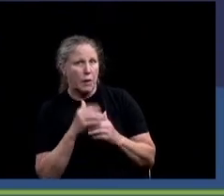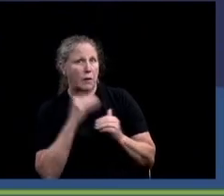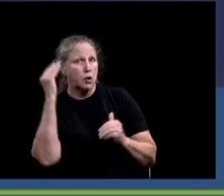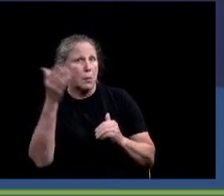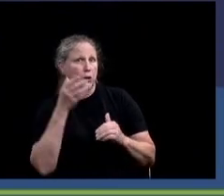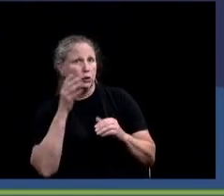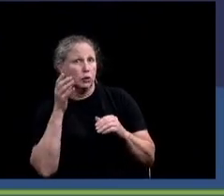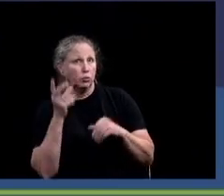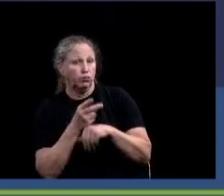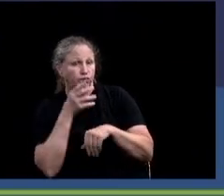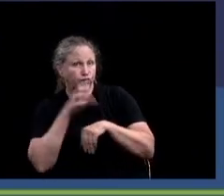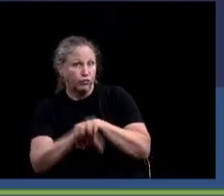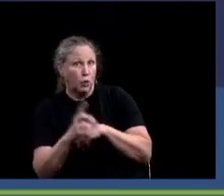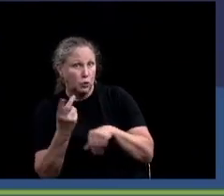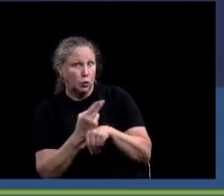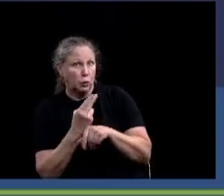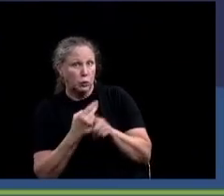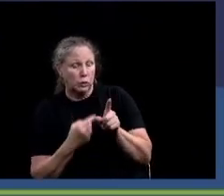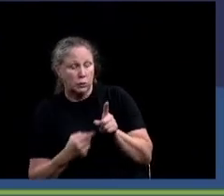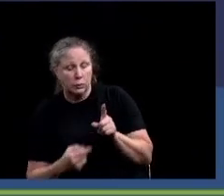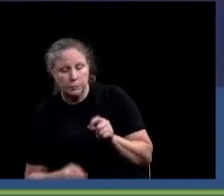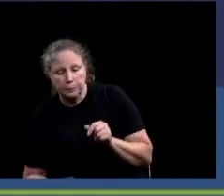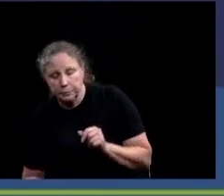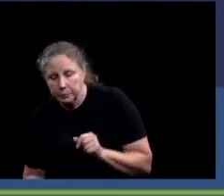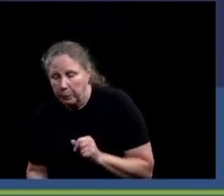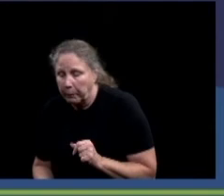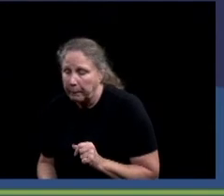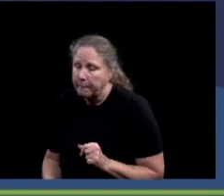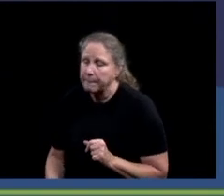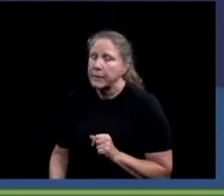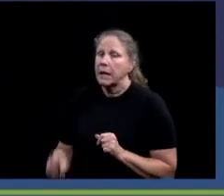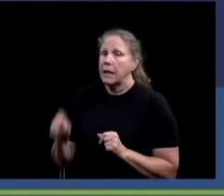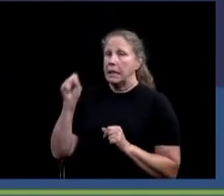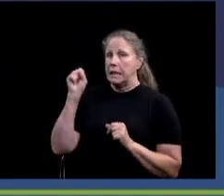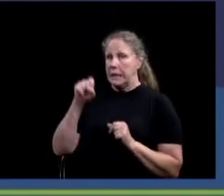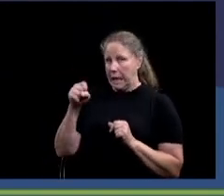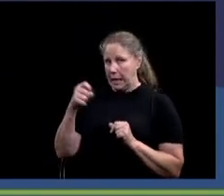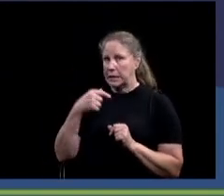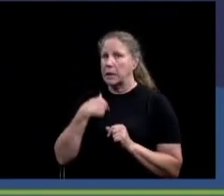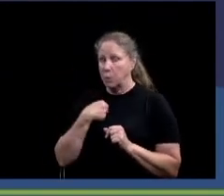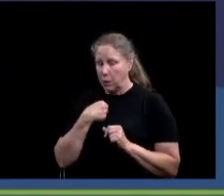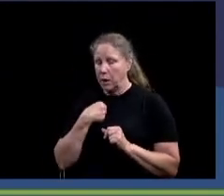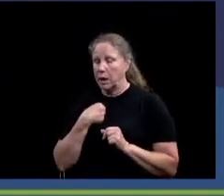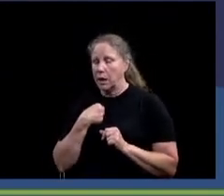And we publish a report at the end of each calendar year that's